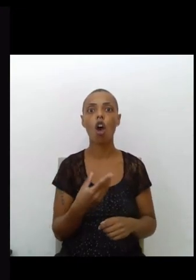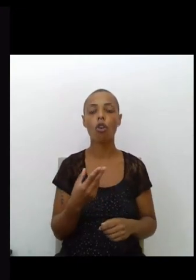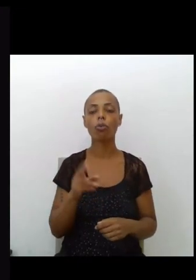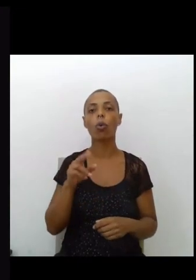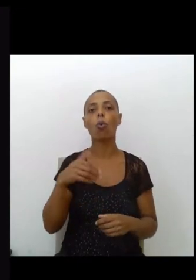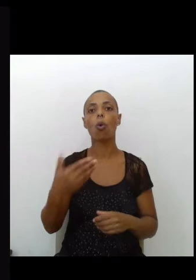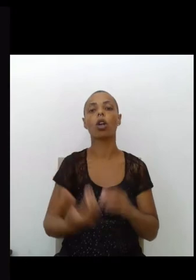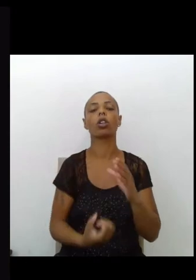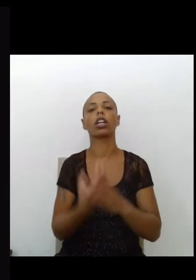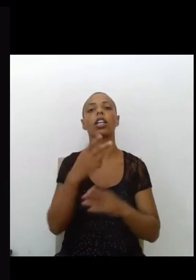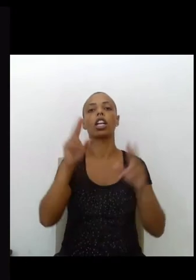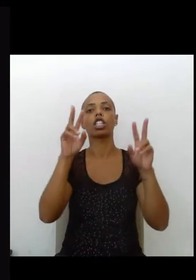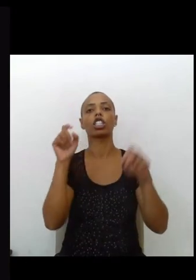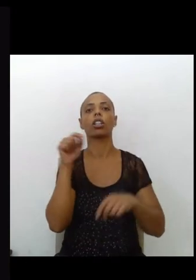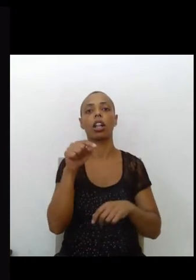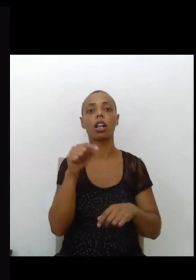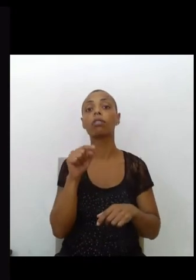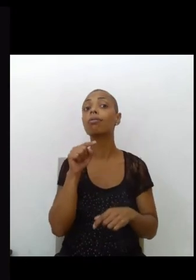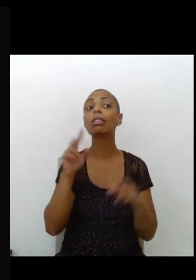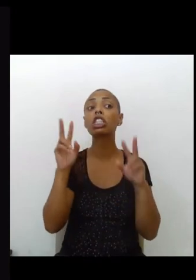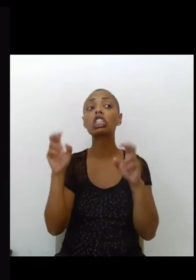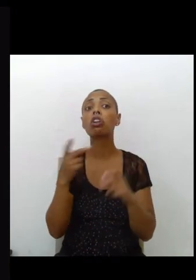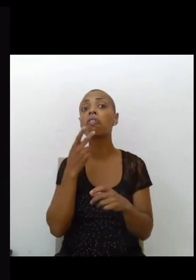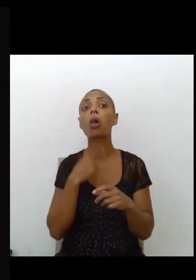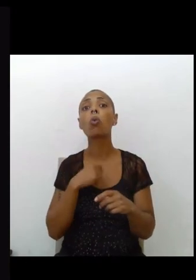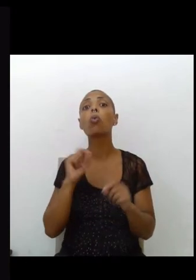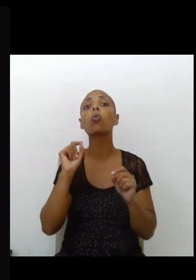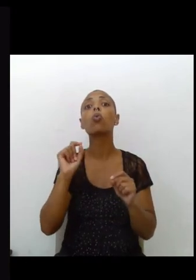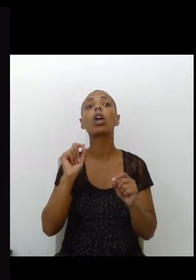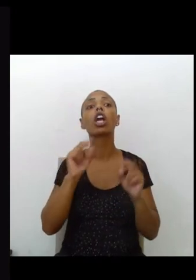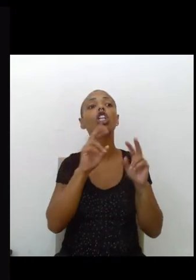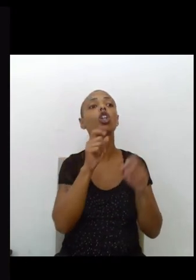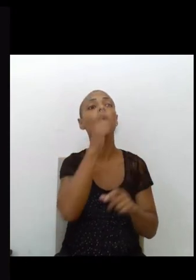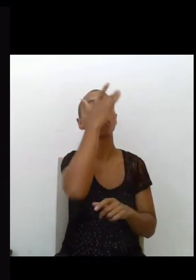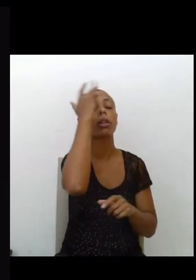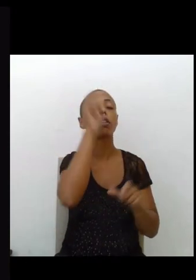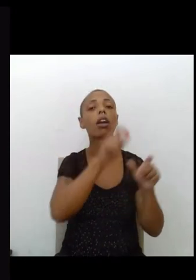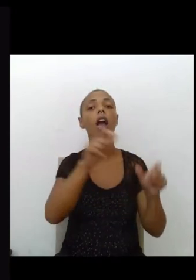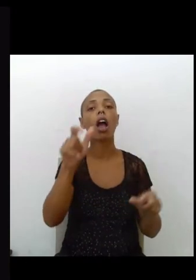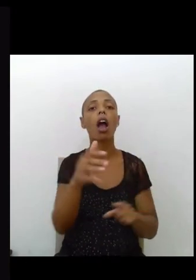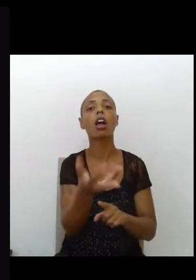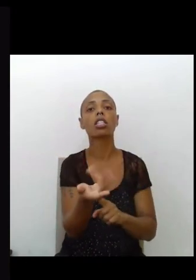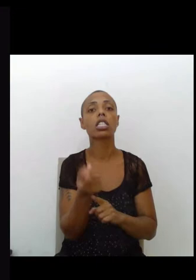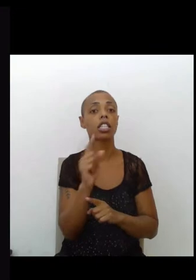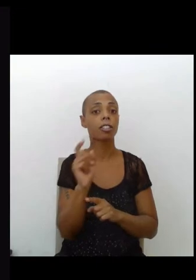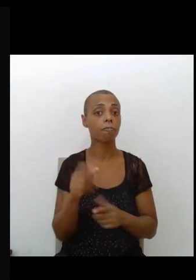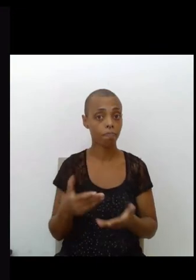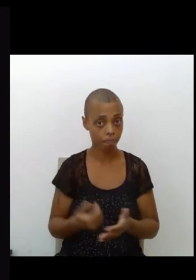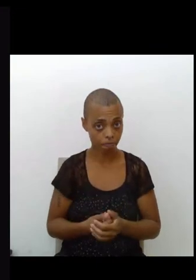us about the artists ATI Patra ruga and intrinsicaze